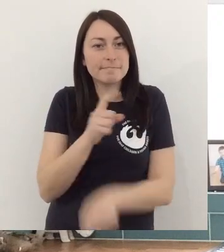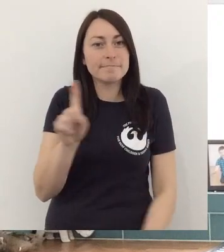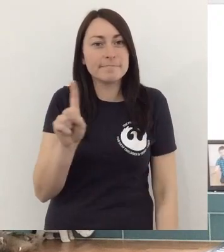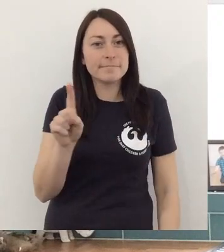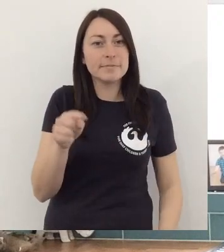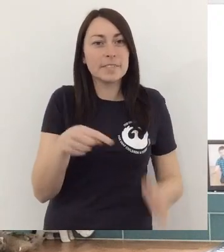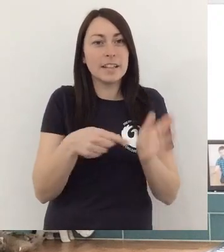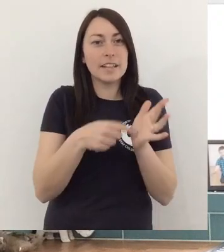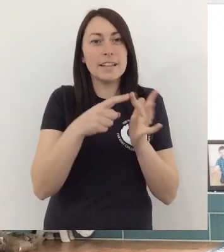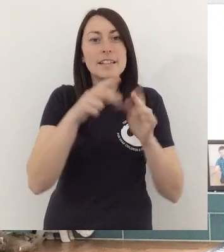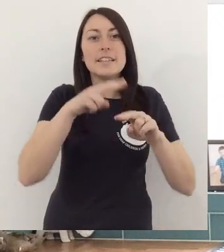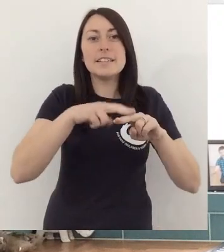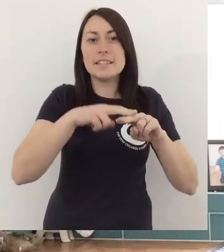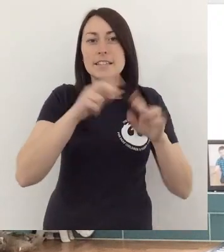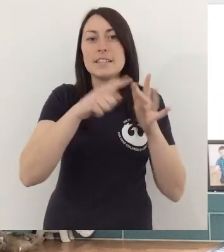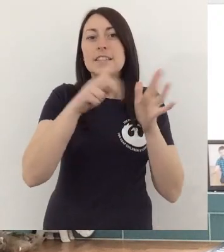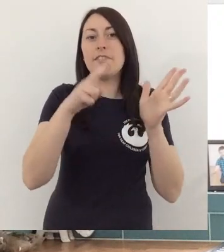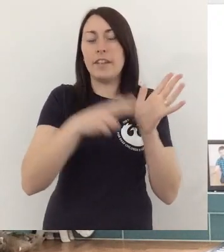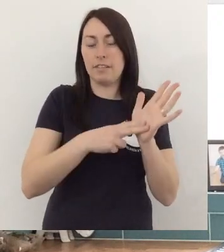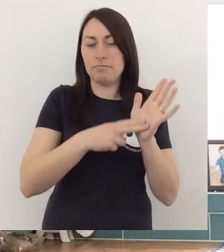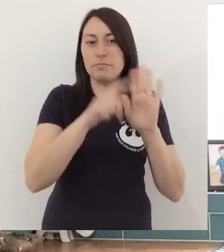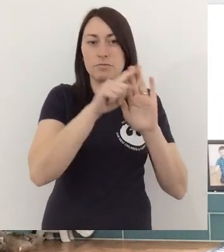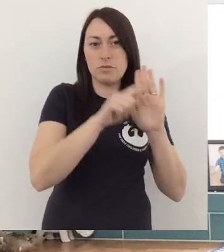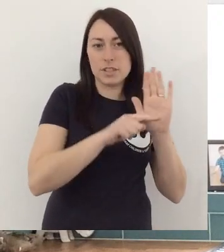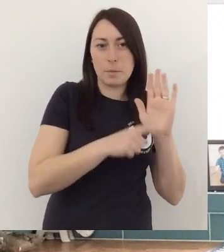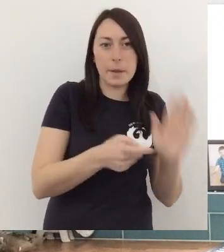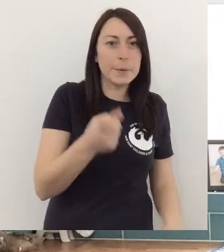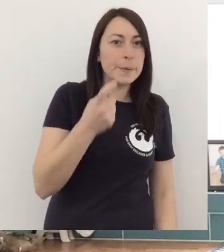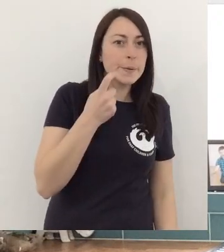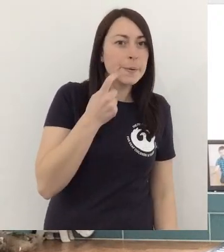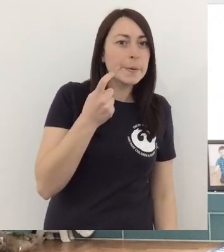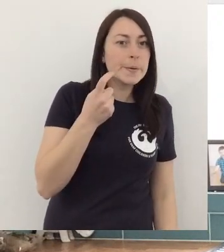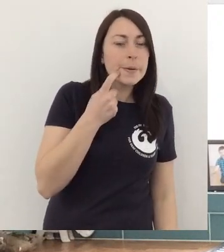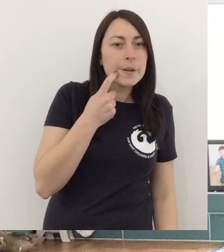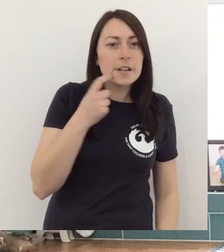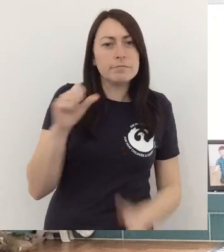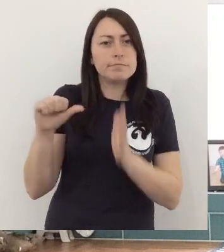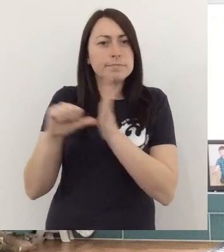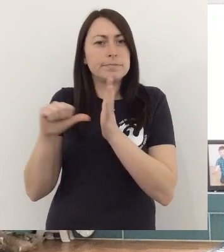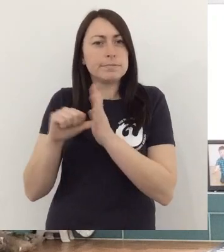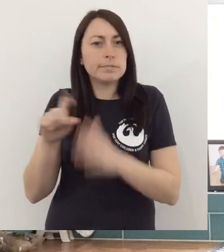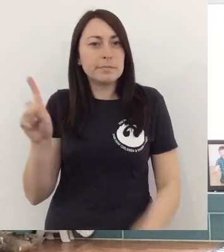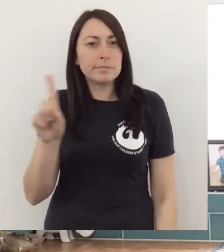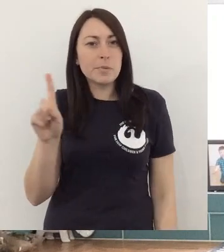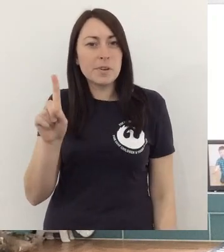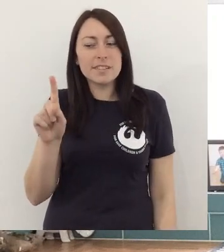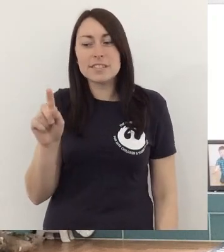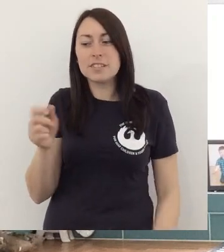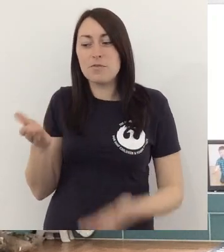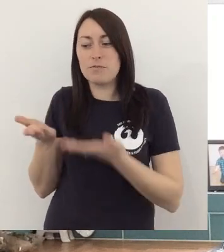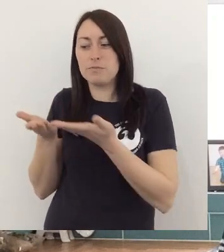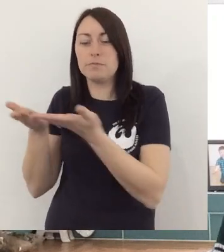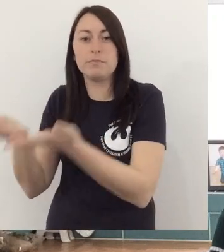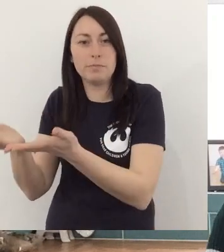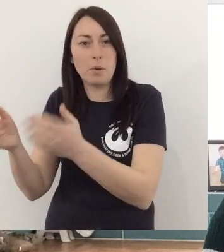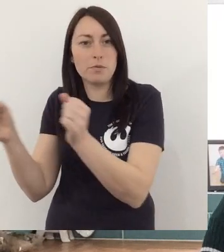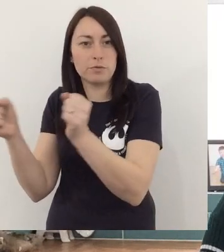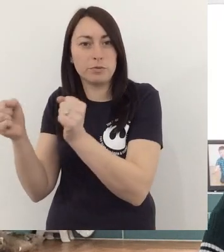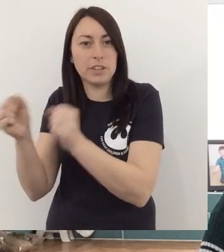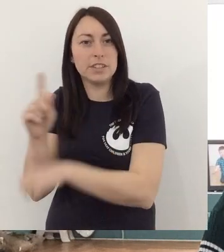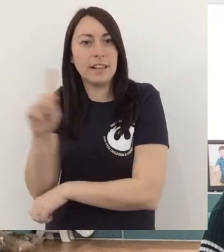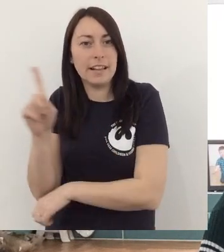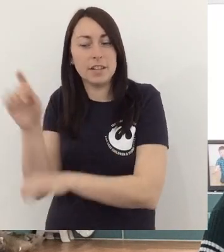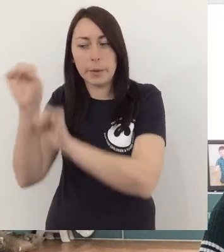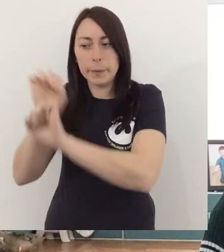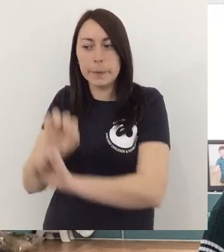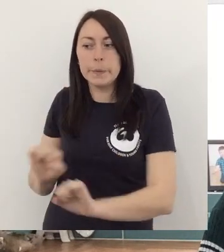today we're going to be making tiffin. This is nice and easy. The only hard part is not being tempted by it while it's cooling down in the fridge. So the first